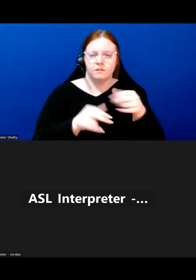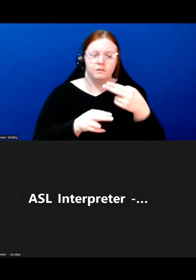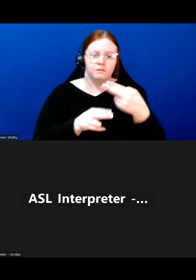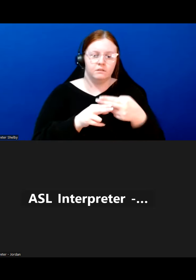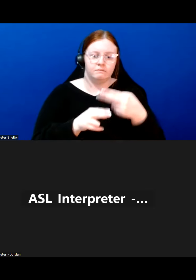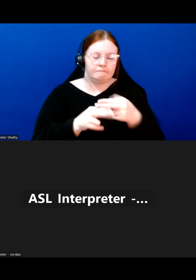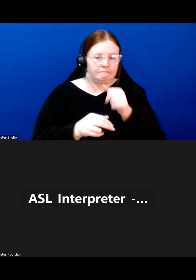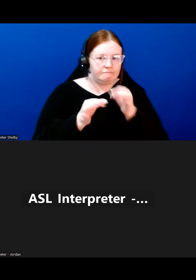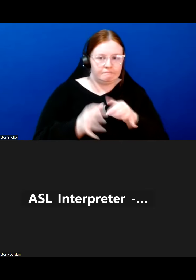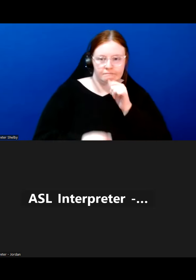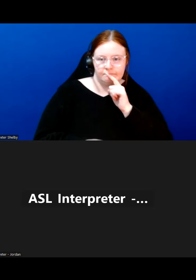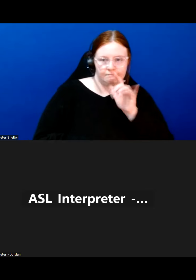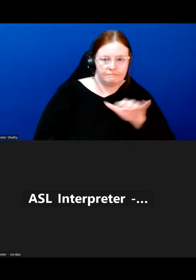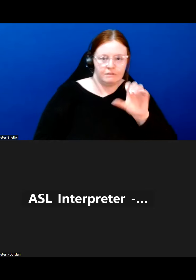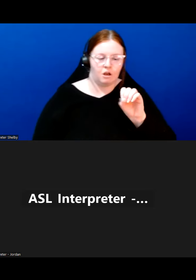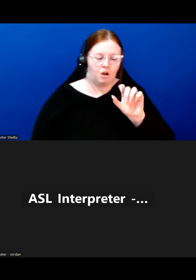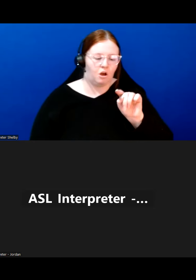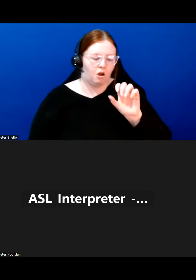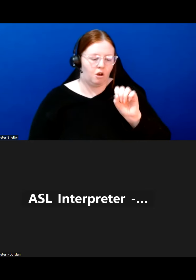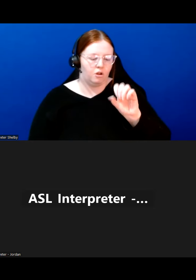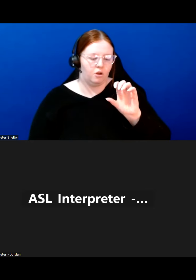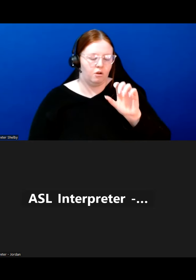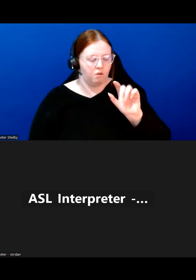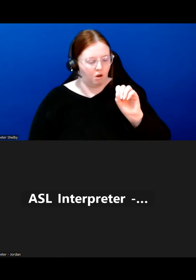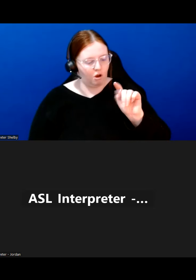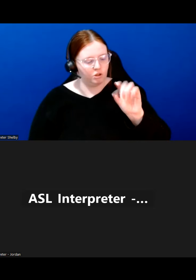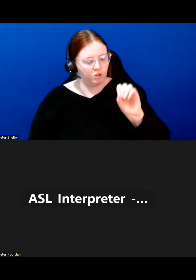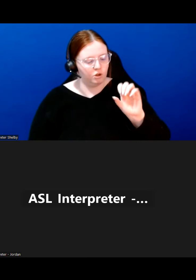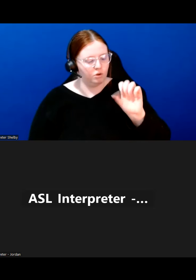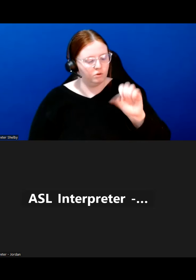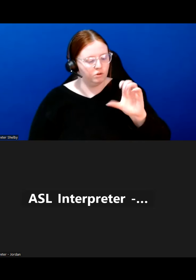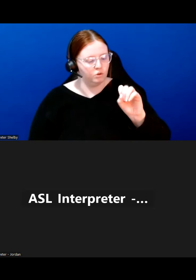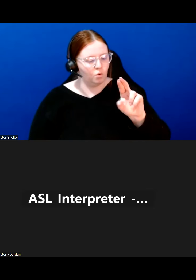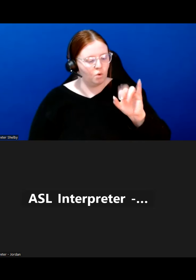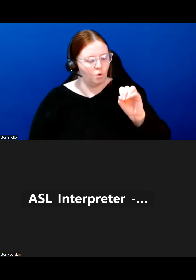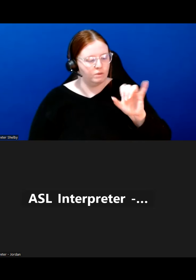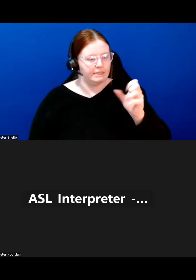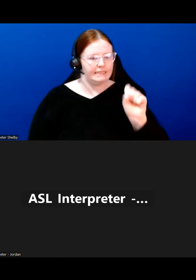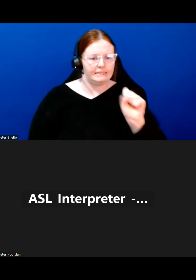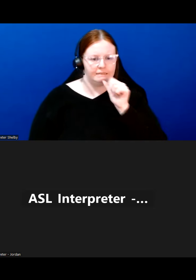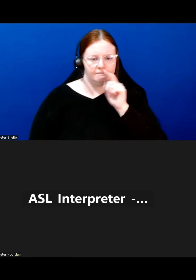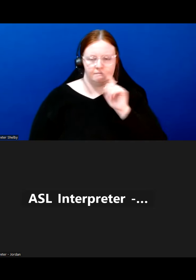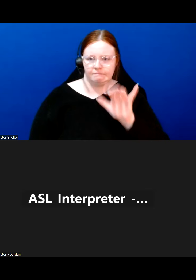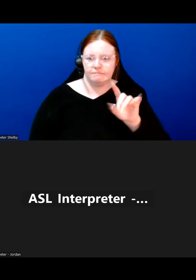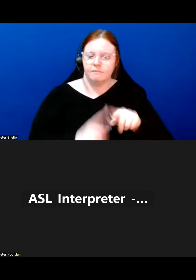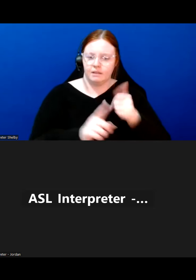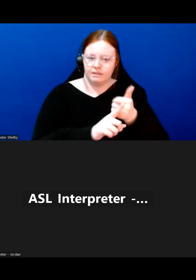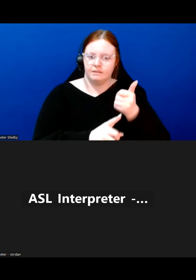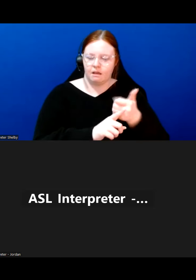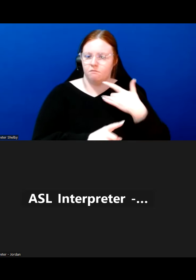otosclerosis that affects those little bones inside your middle ear. That one is a common genetic